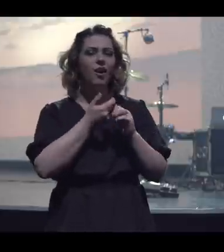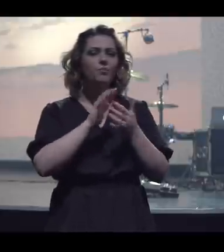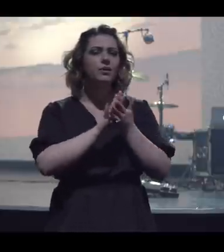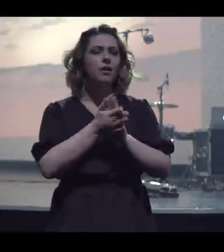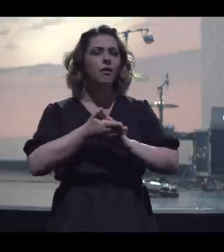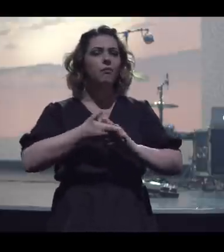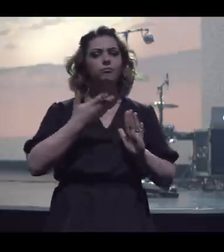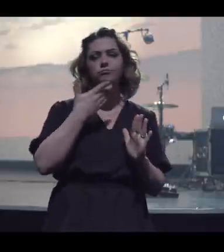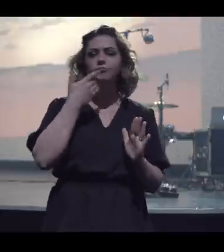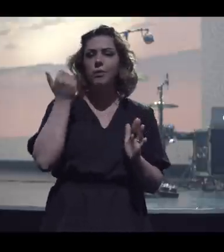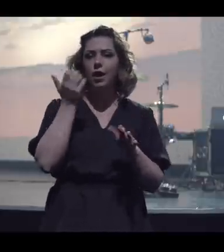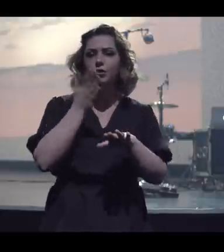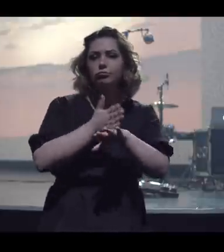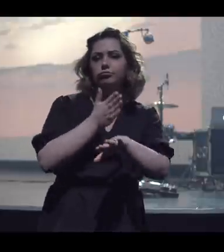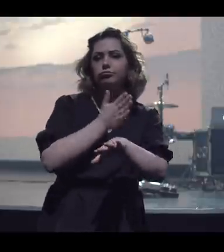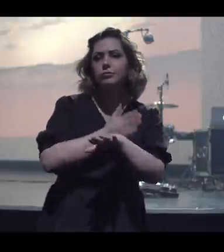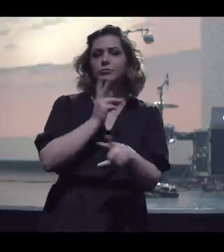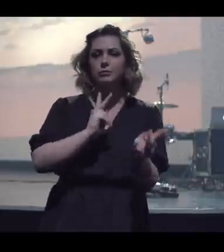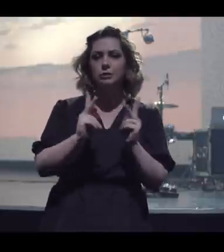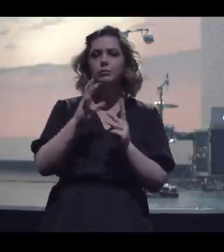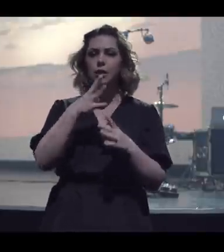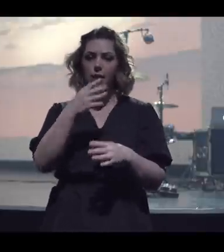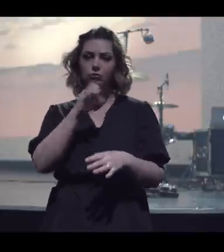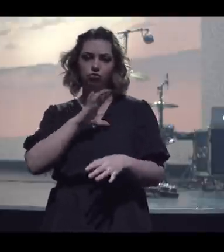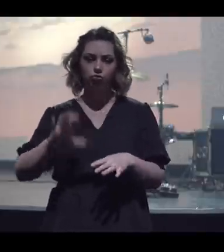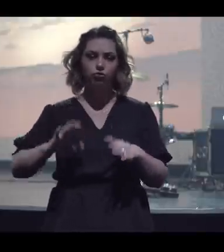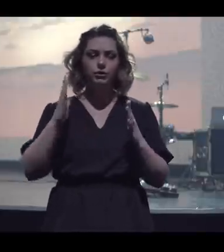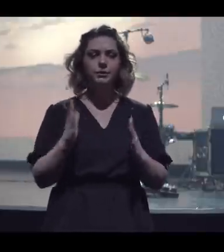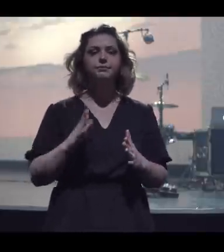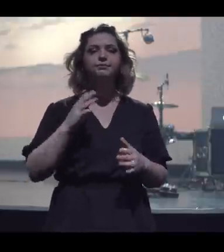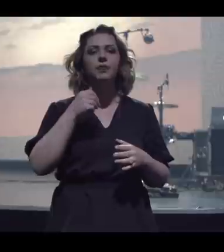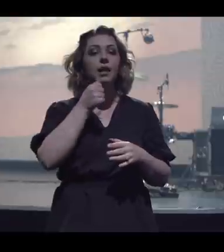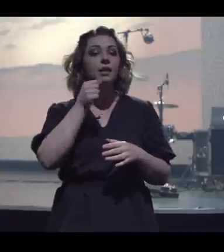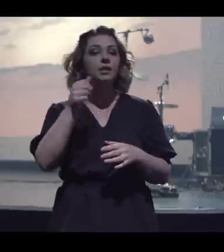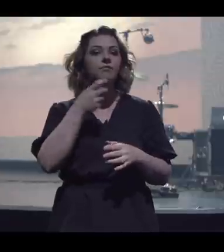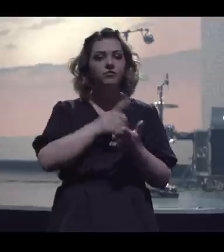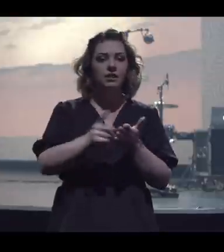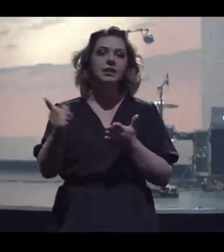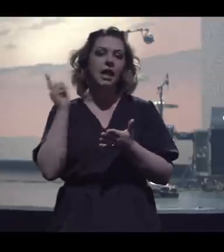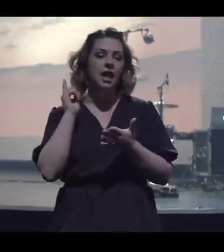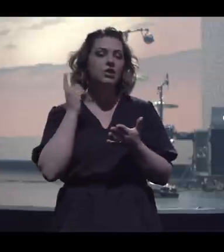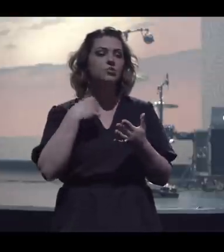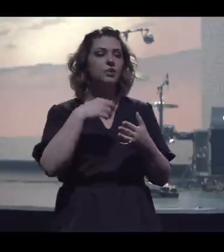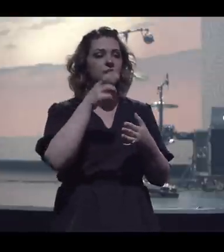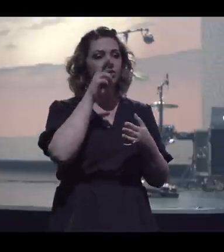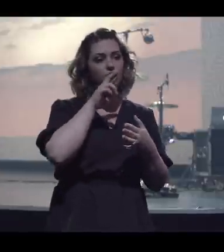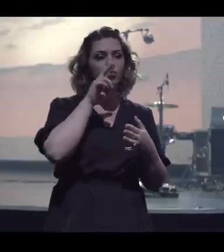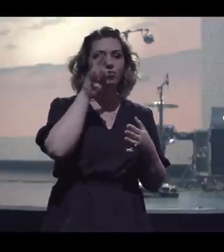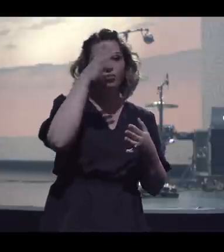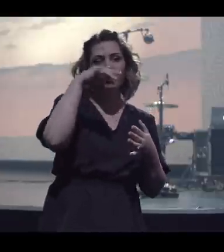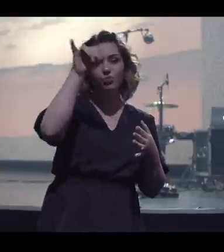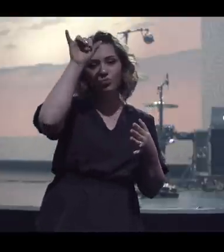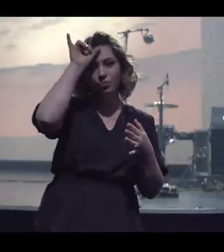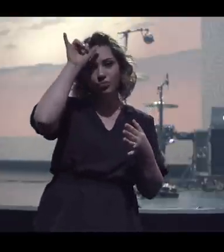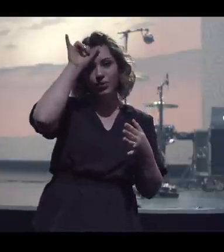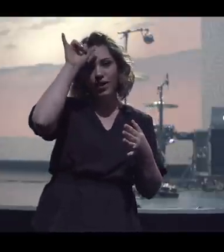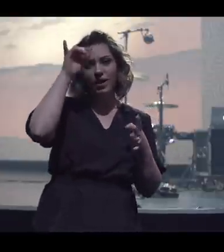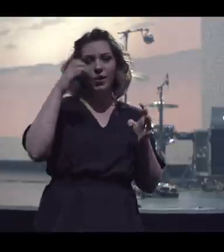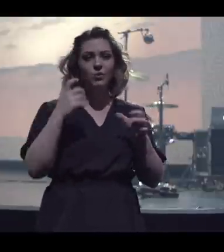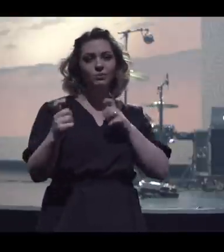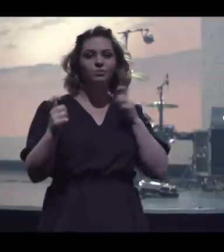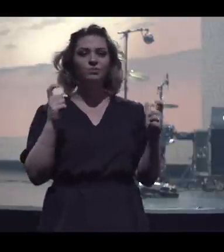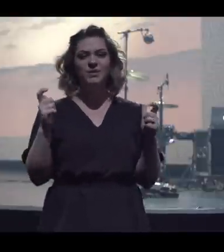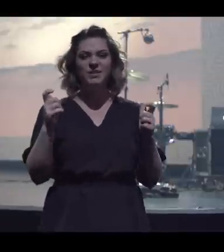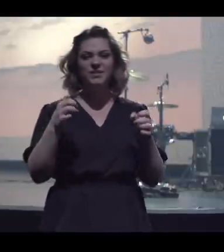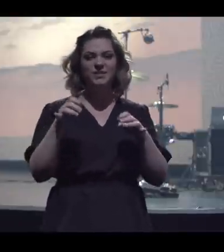And last week was the Rhino, this bold faith, like bull rushing through brick walls. I know that's attractive to a lot of people. In fact,